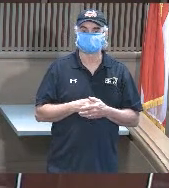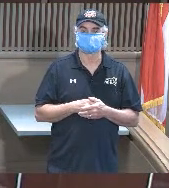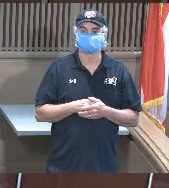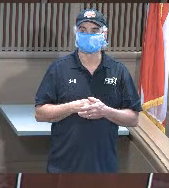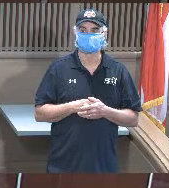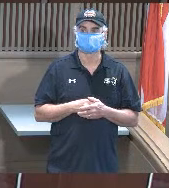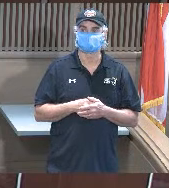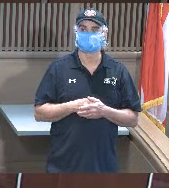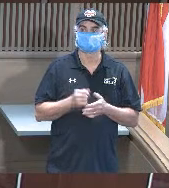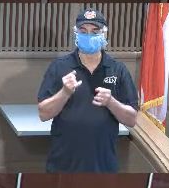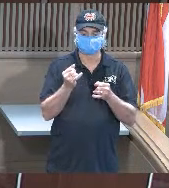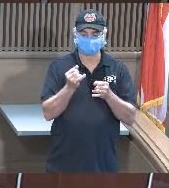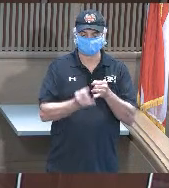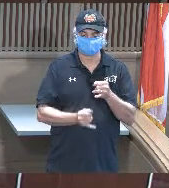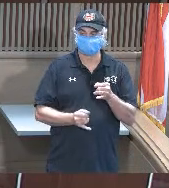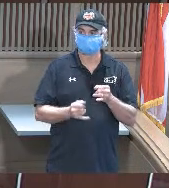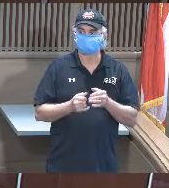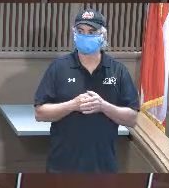finally,